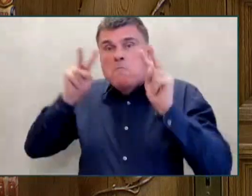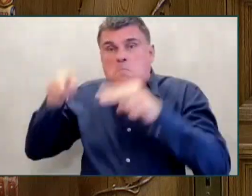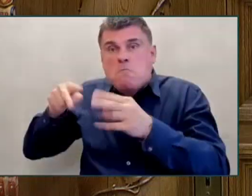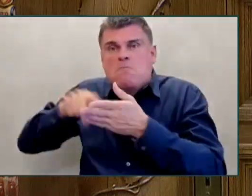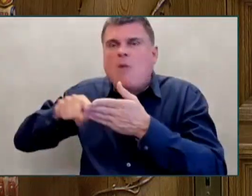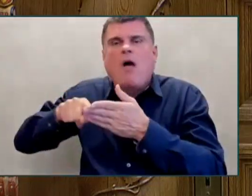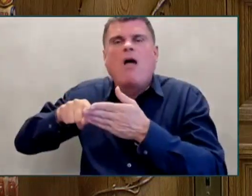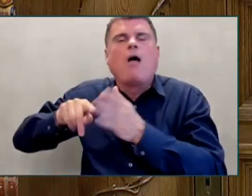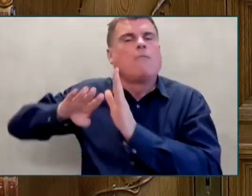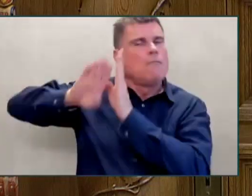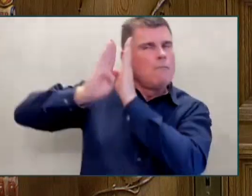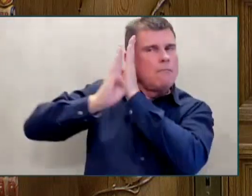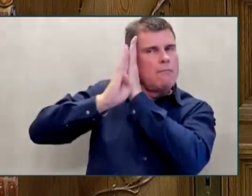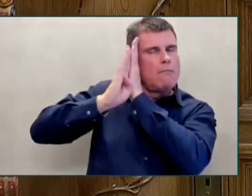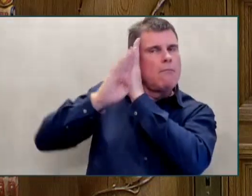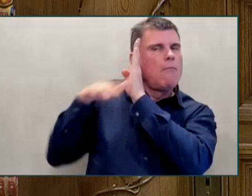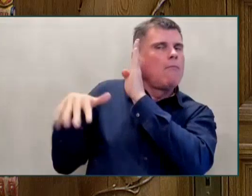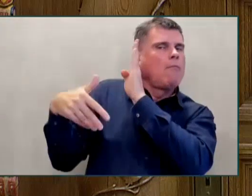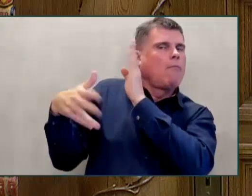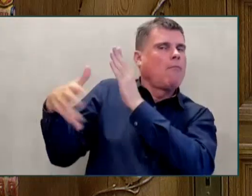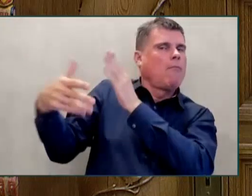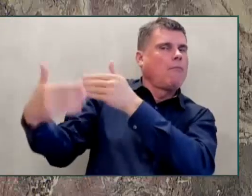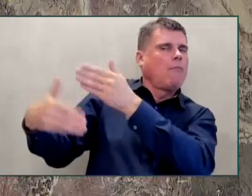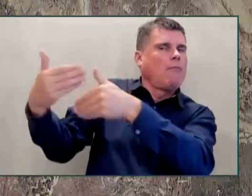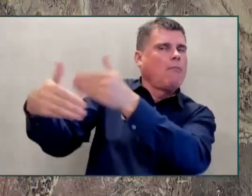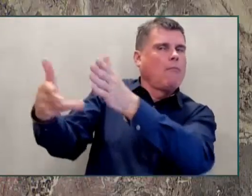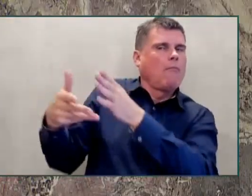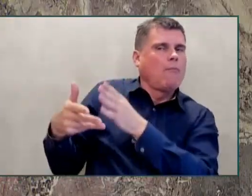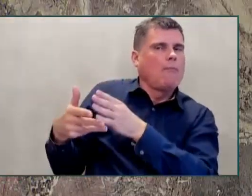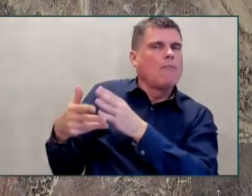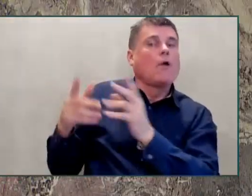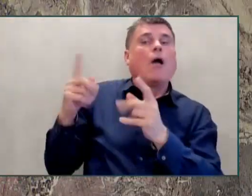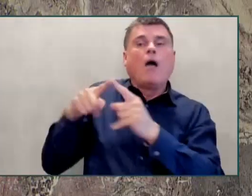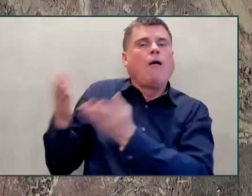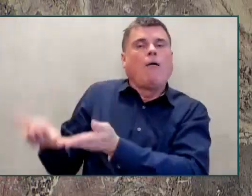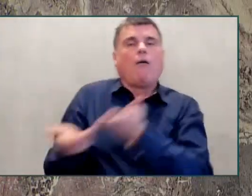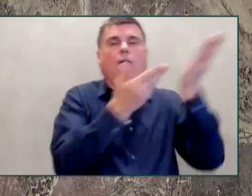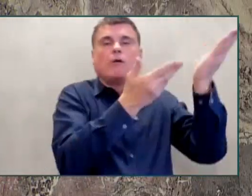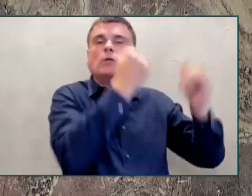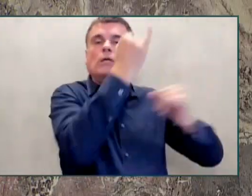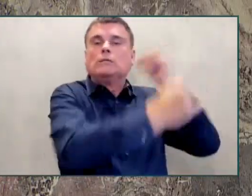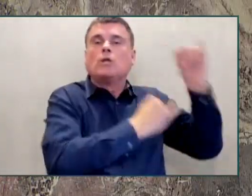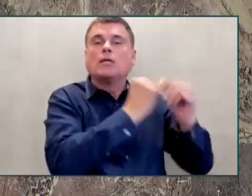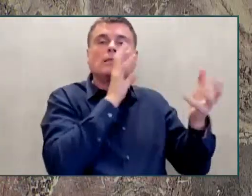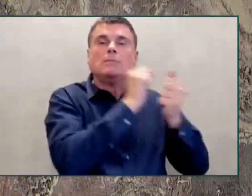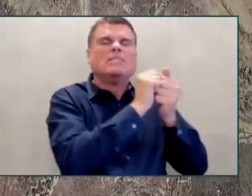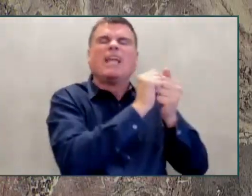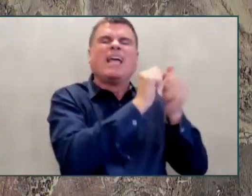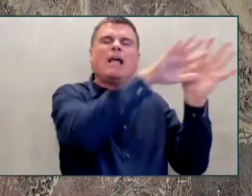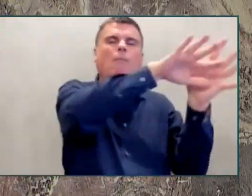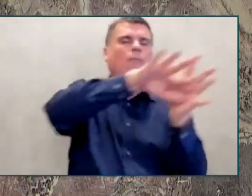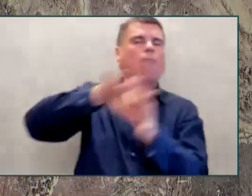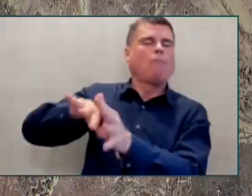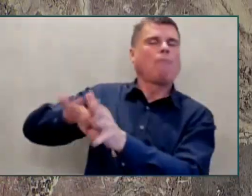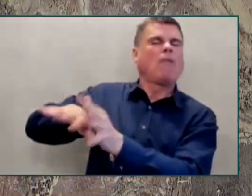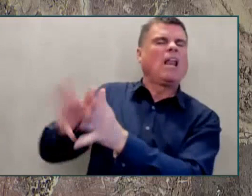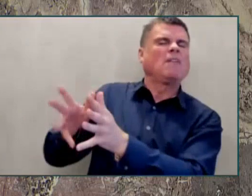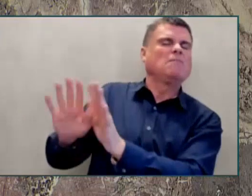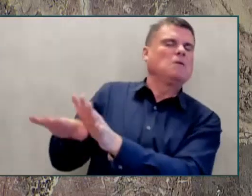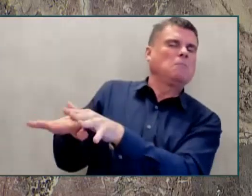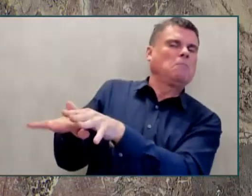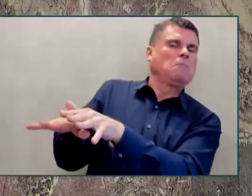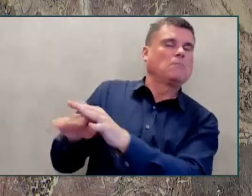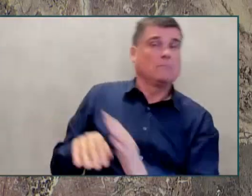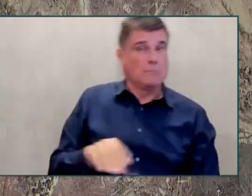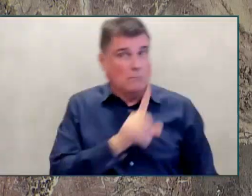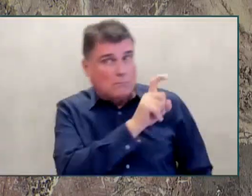Minister of Environment and Climate Change Strategy. Thank you very much, Mr. Speaker. I've answered the question, I